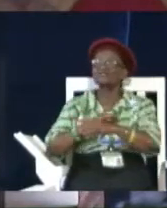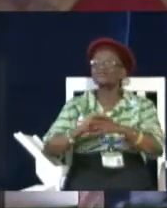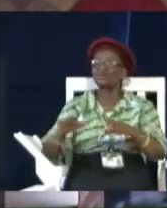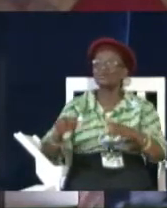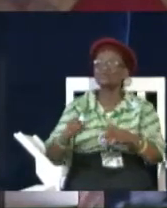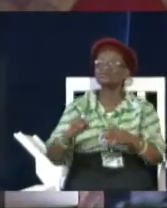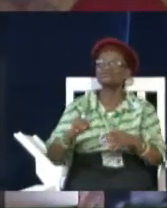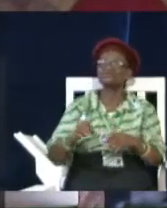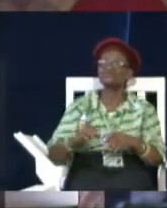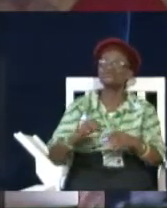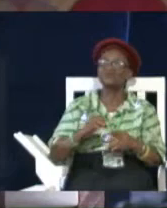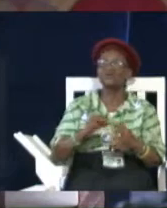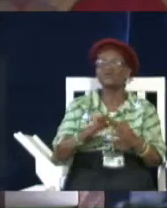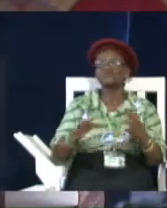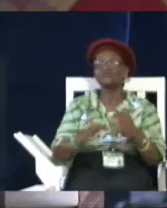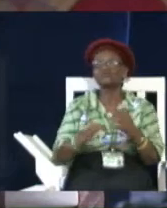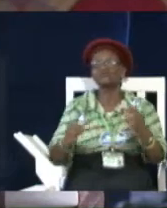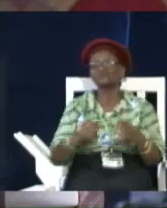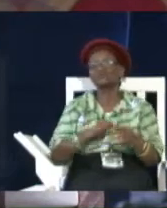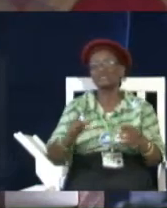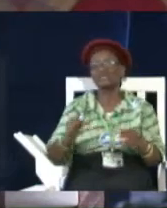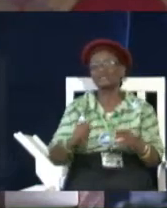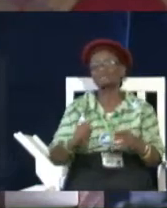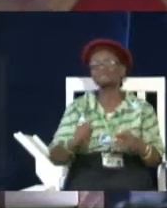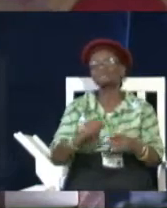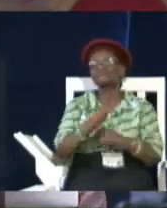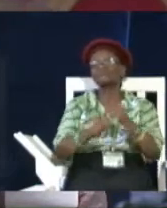father chooses the theme.